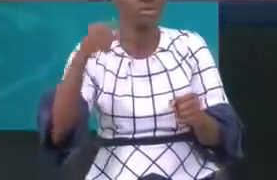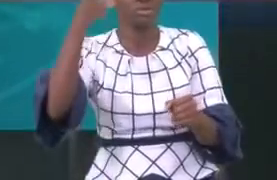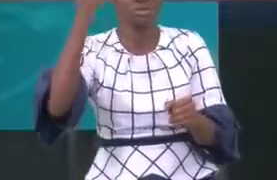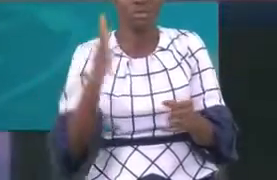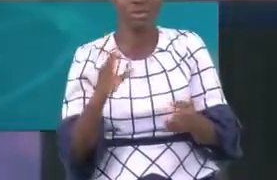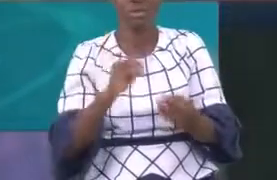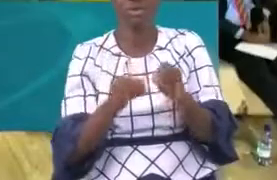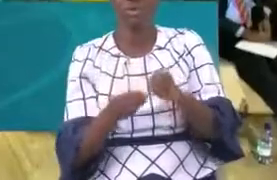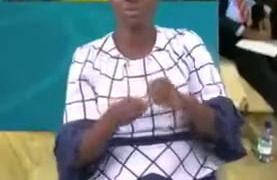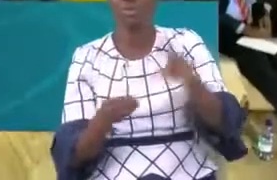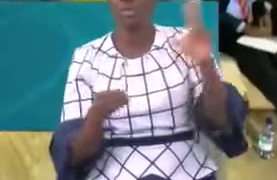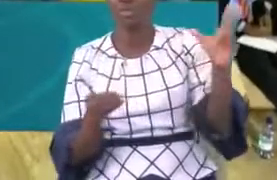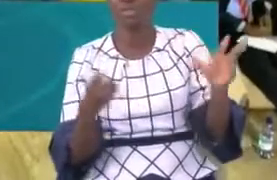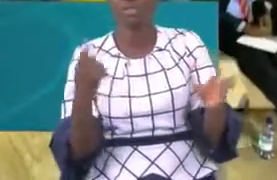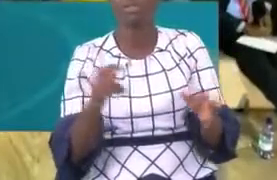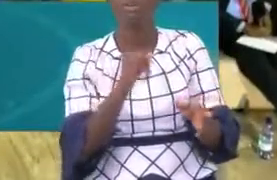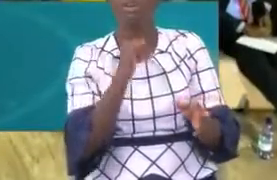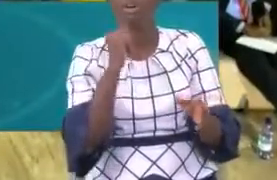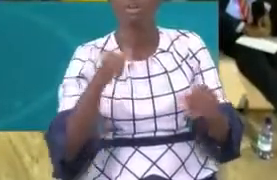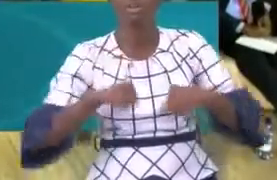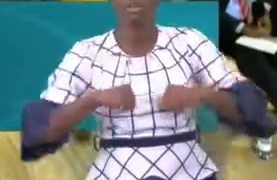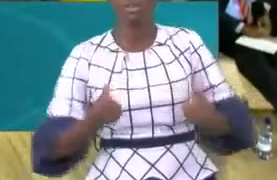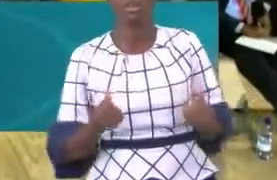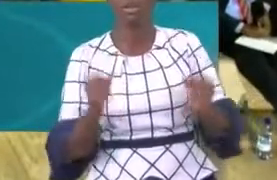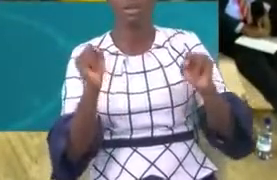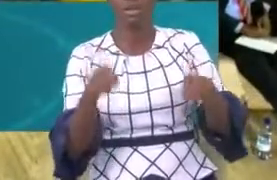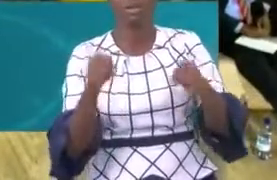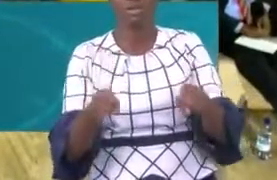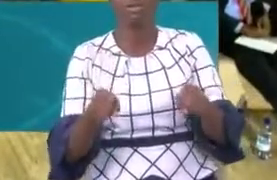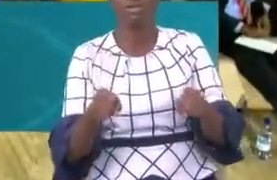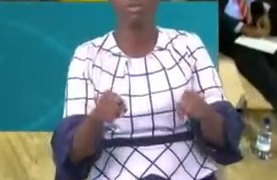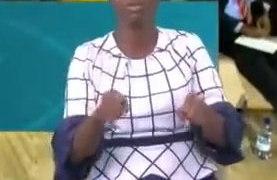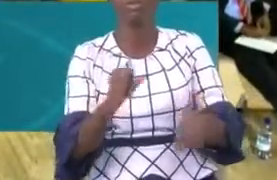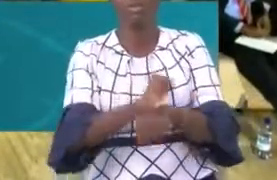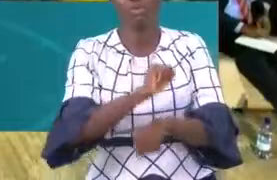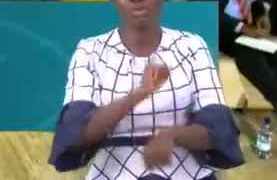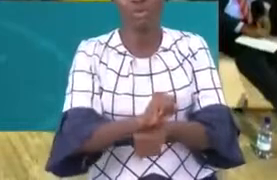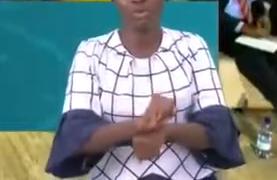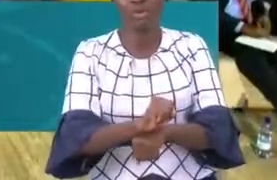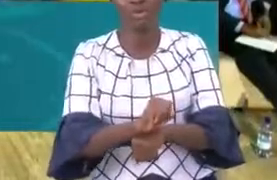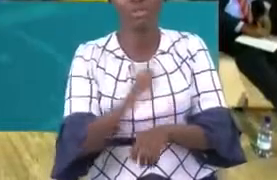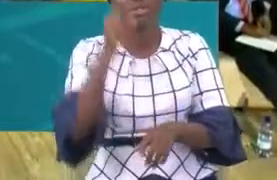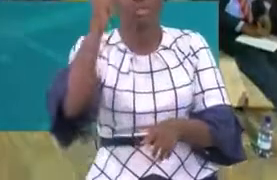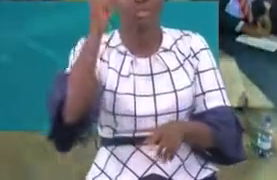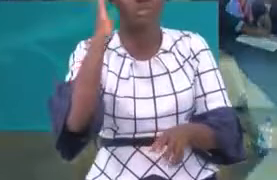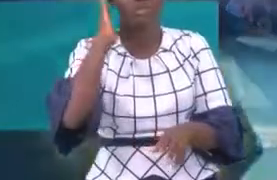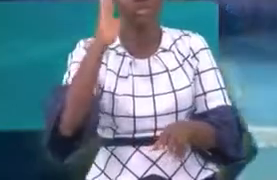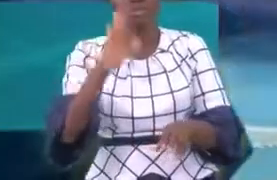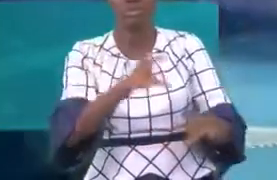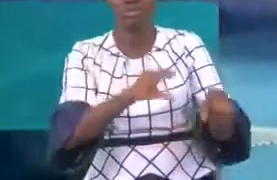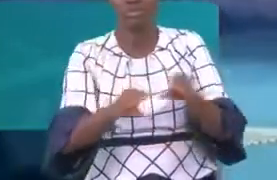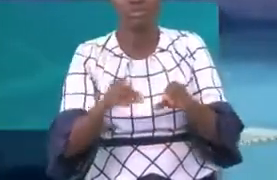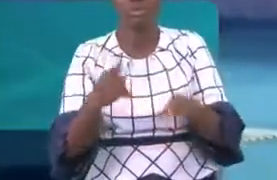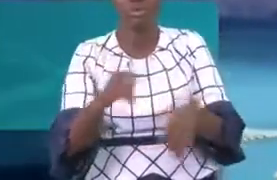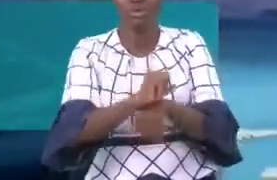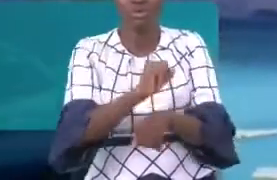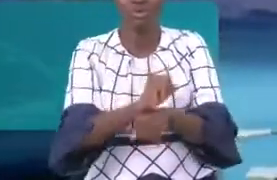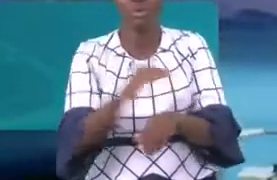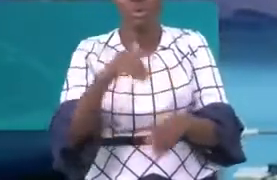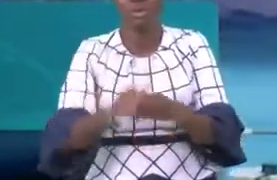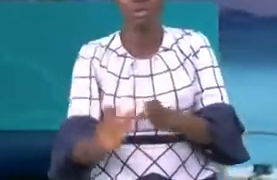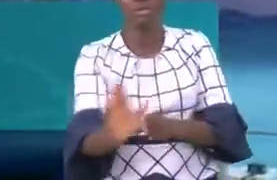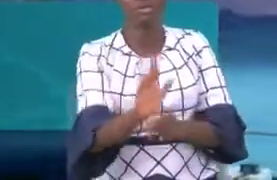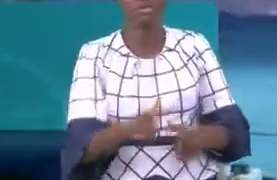your life tonight. There where you are, there where you are, there where you are, the performance of the promise of